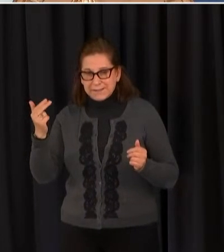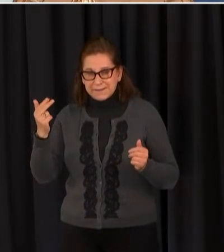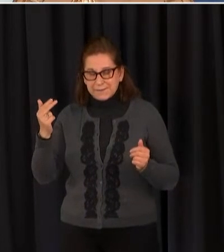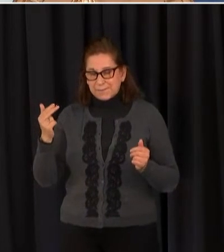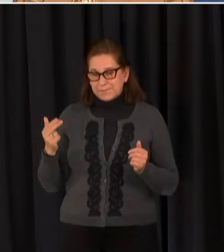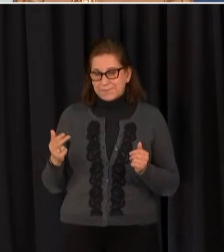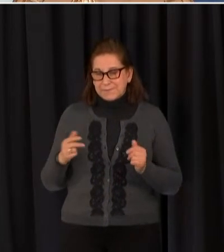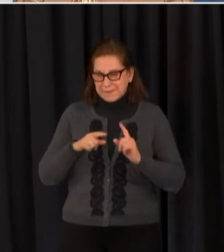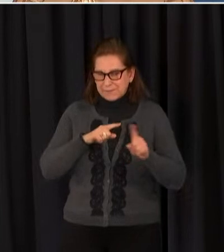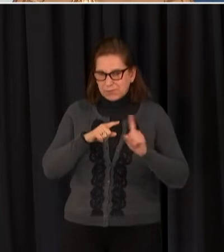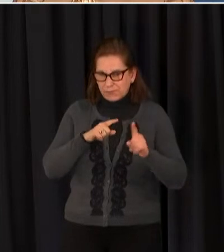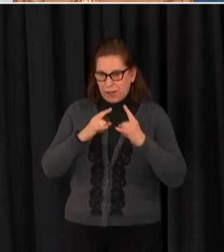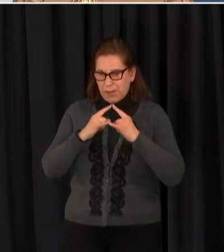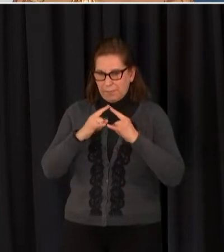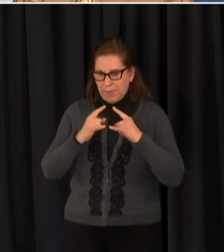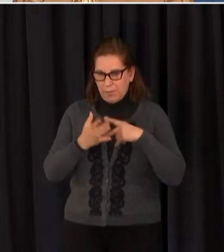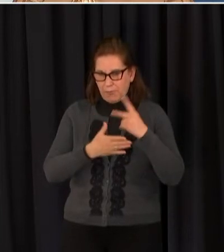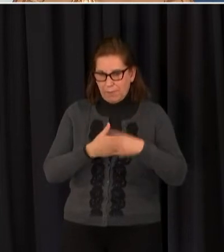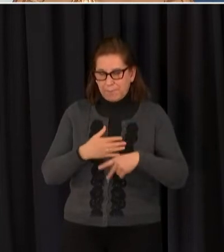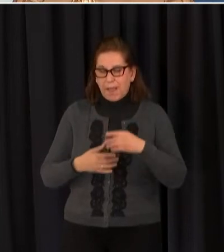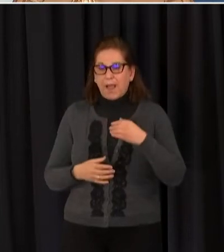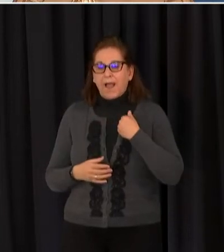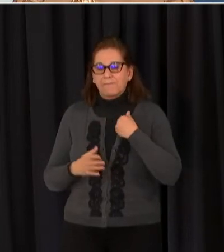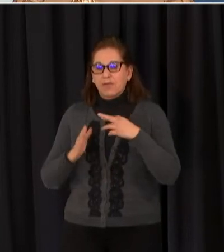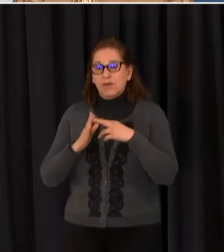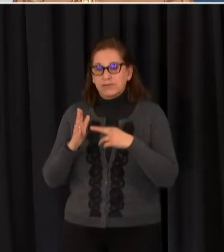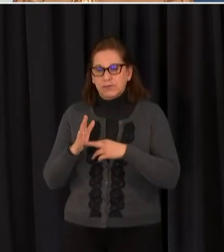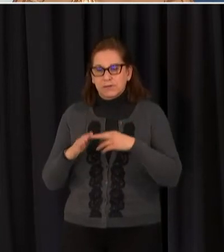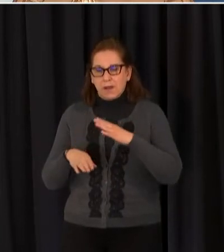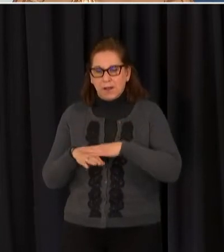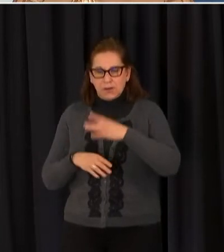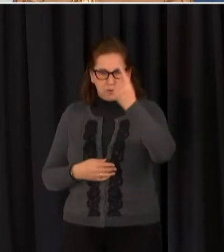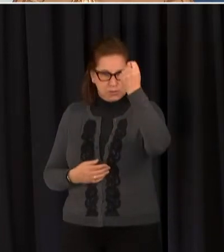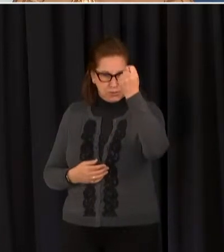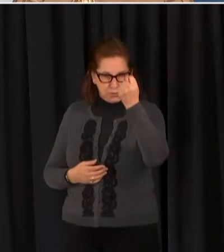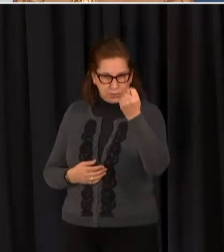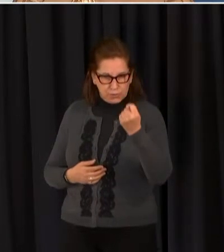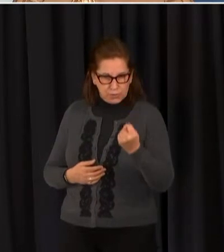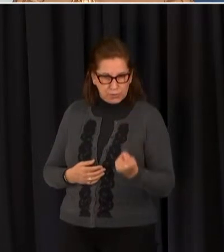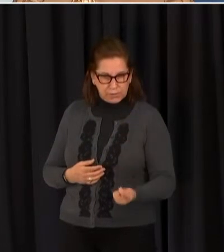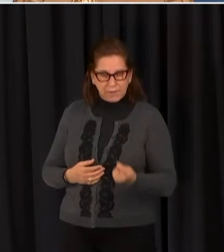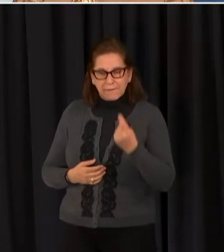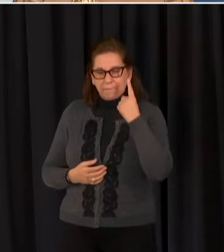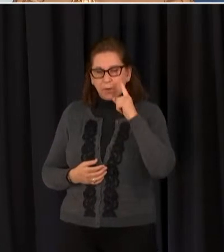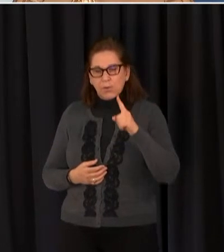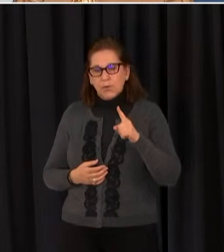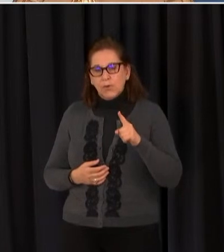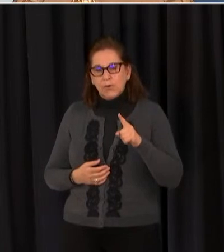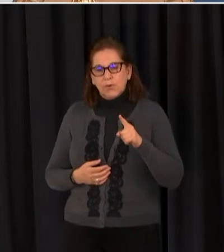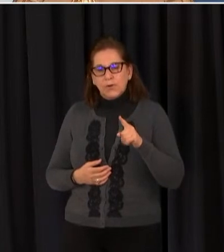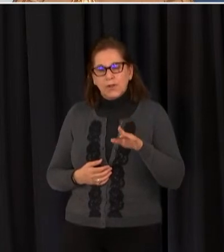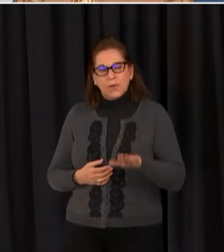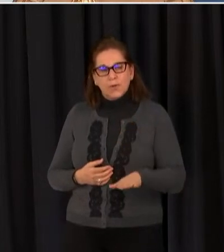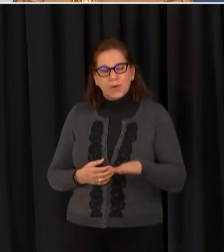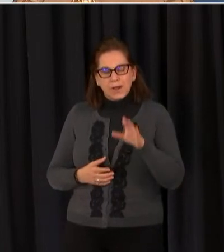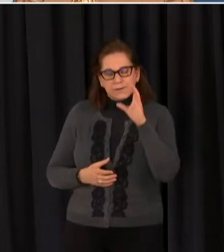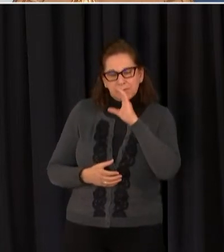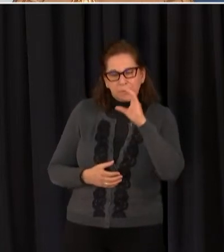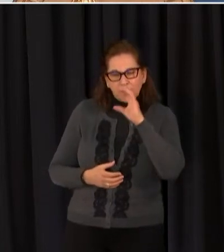registration opens for Little Explorers ages 3 to 5. And on Wednesday, March the